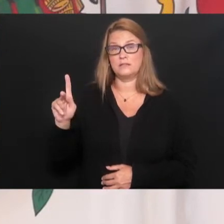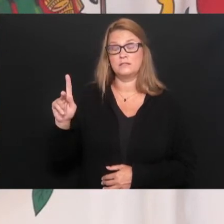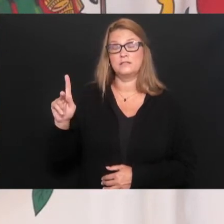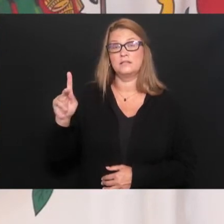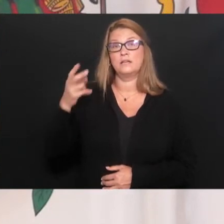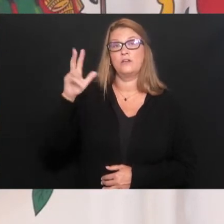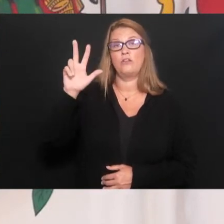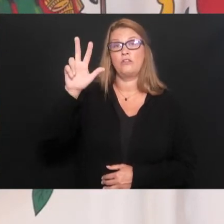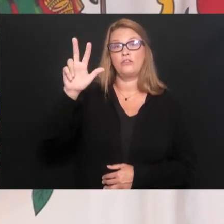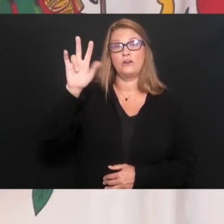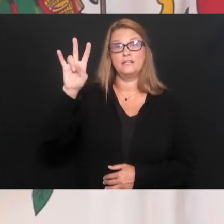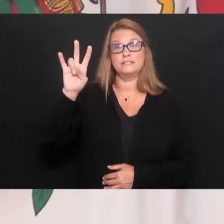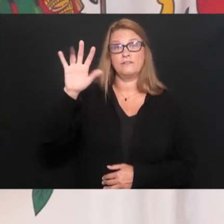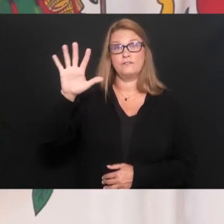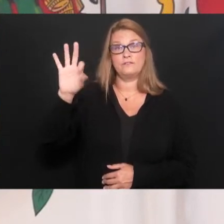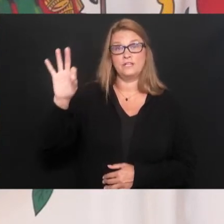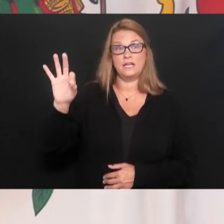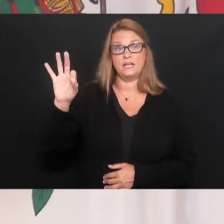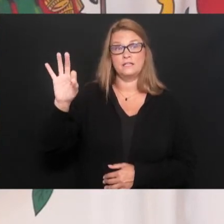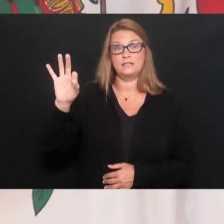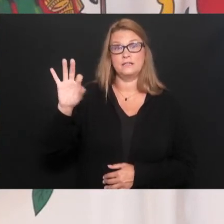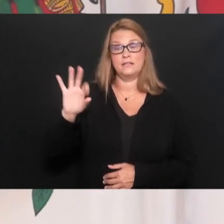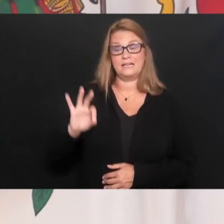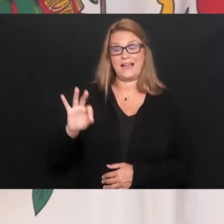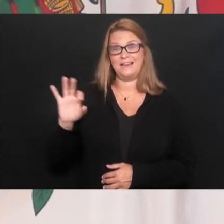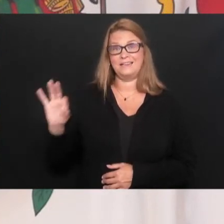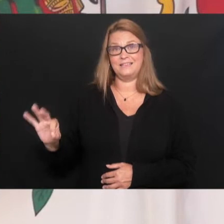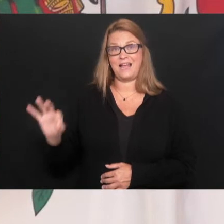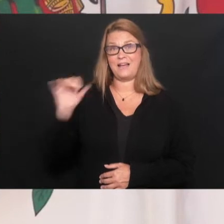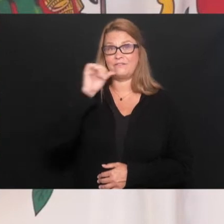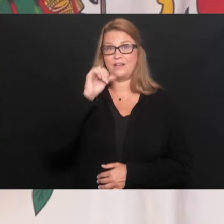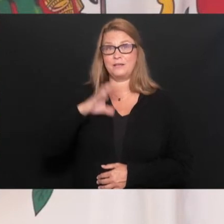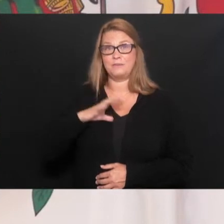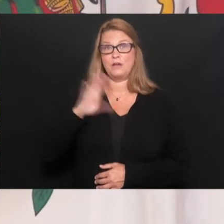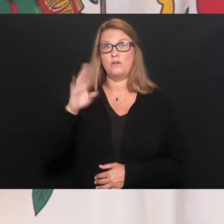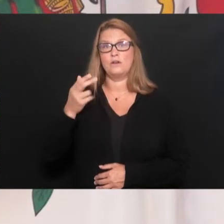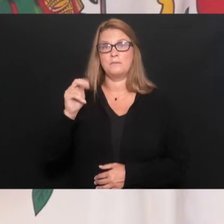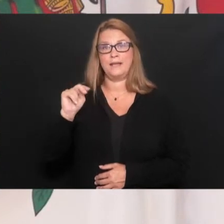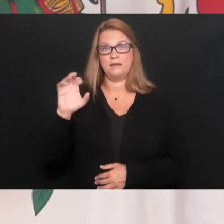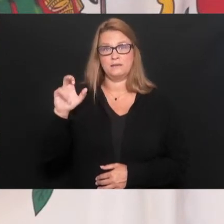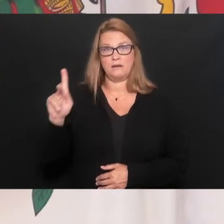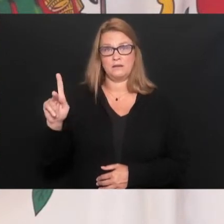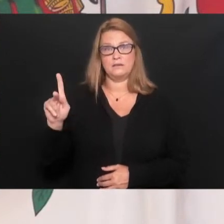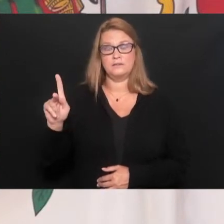The 3,759th death, a 99-year-old female from Hancock County.